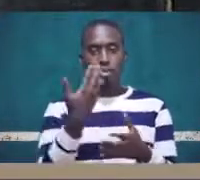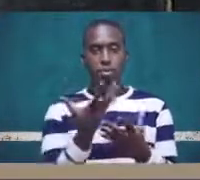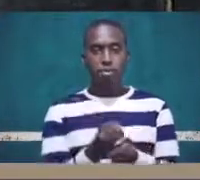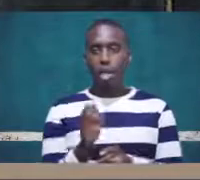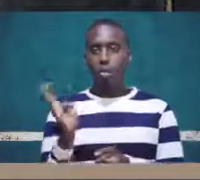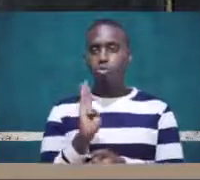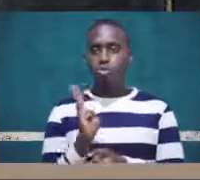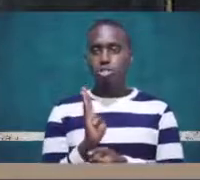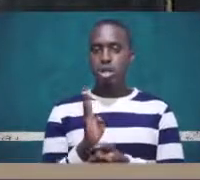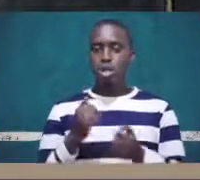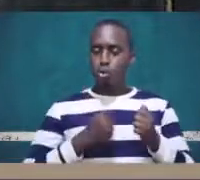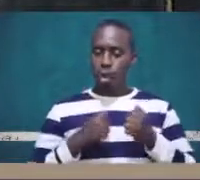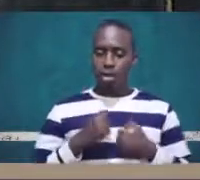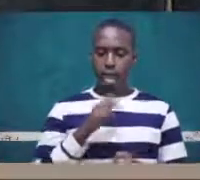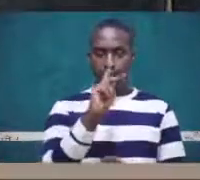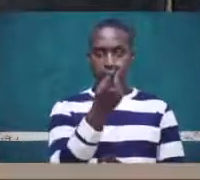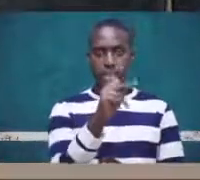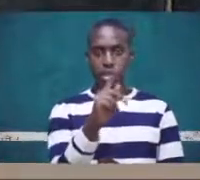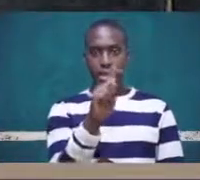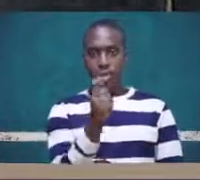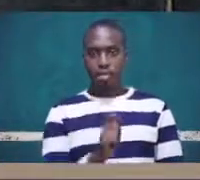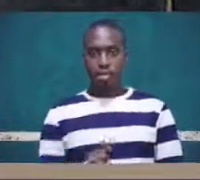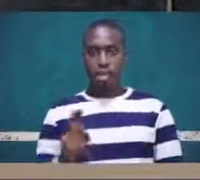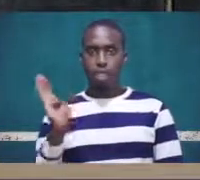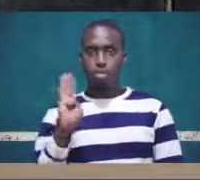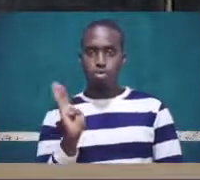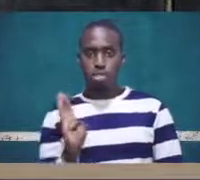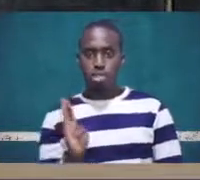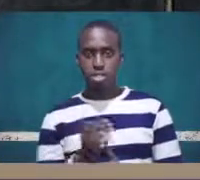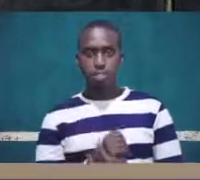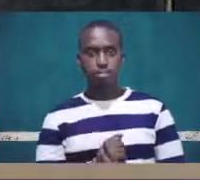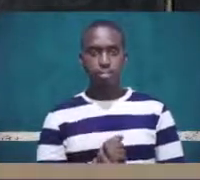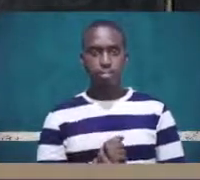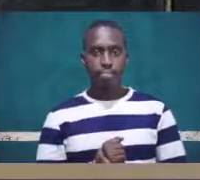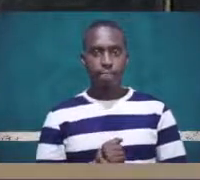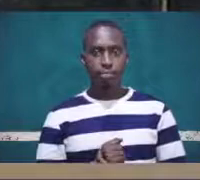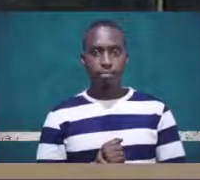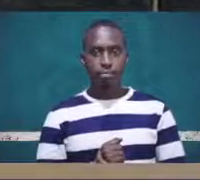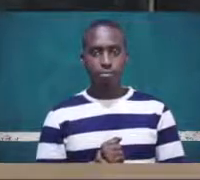Burundi, Rwanda, Kenya, Tanzania, Burundi,